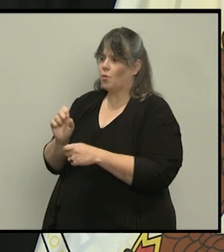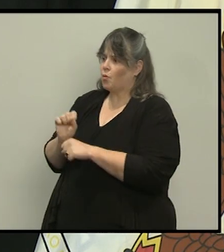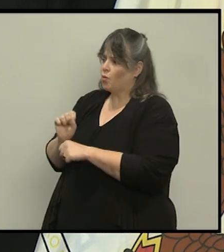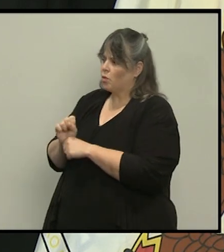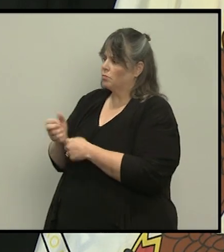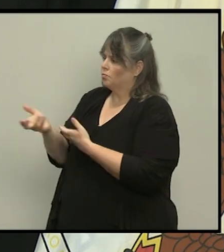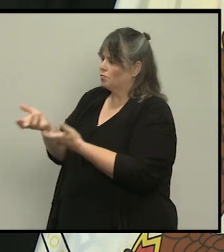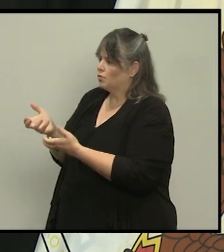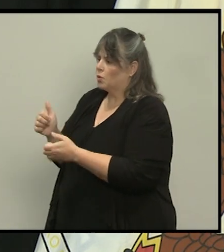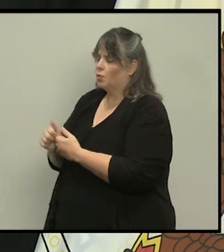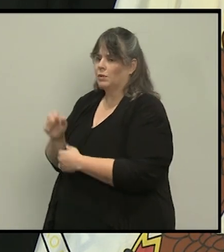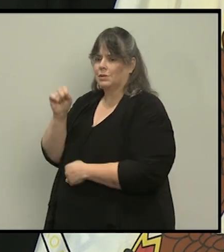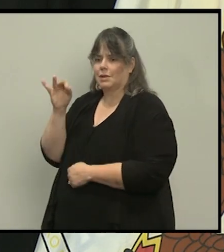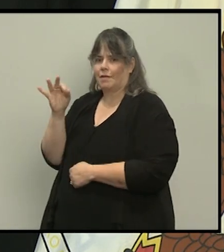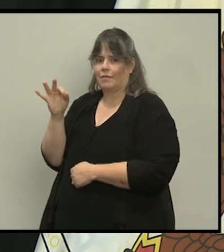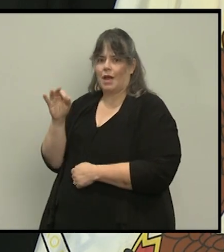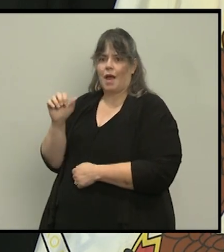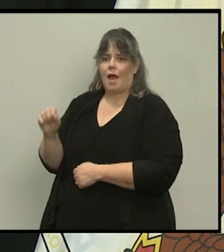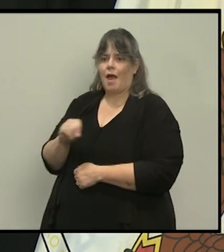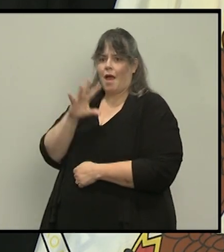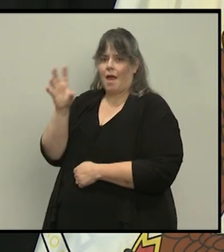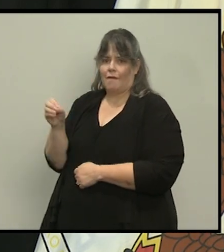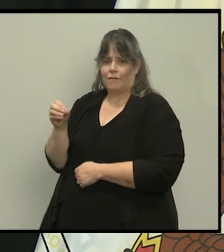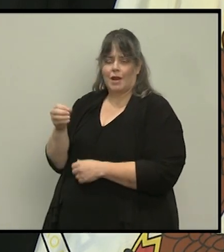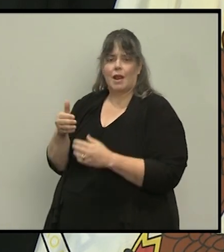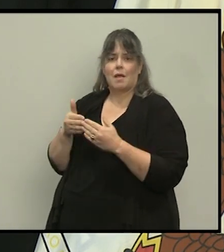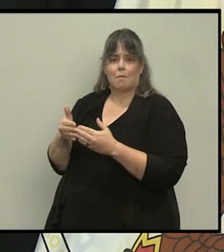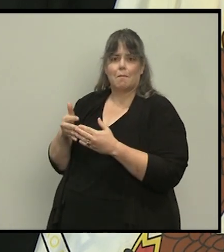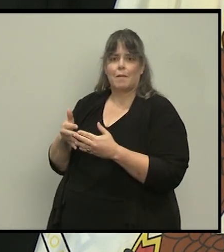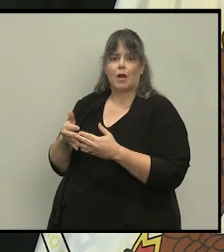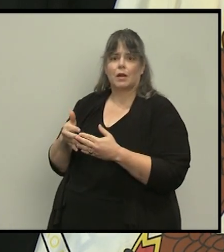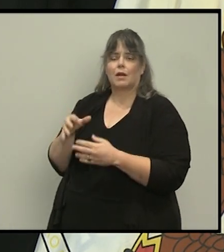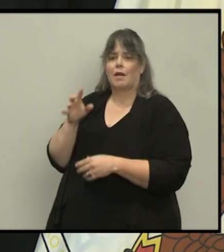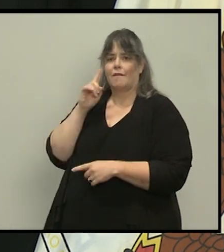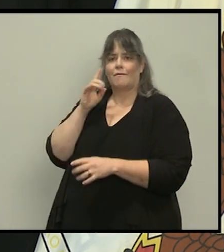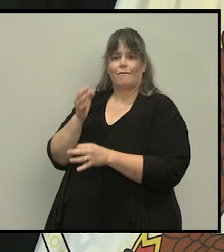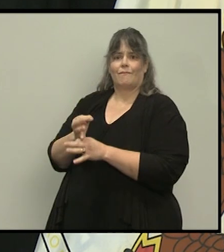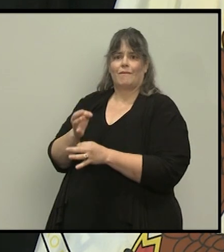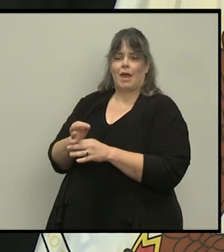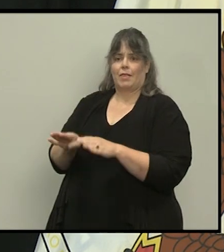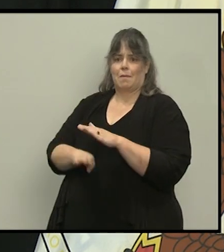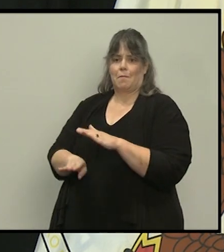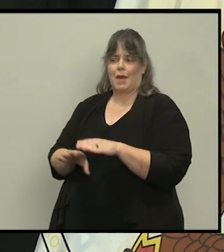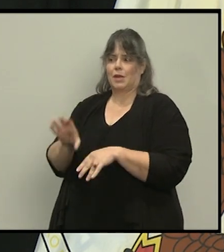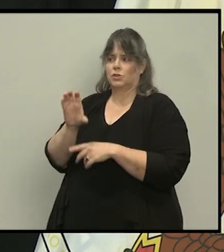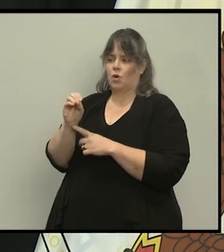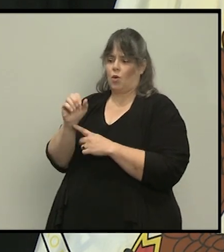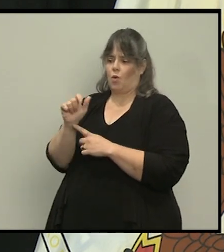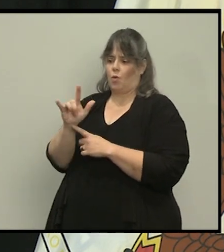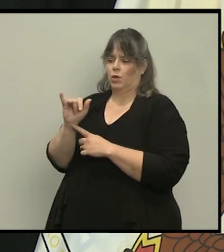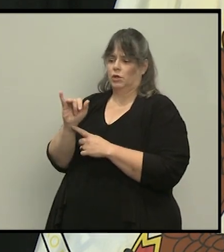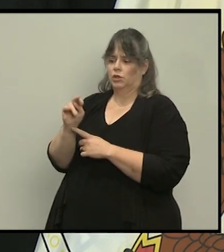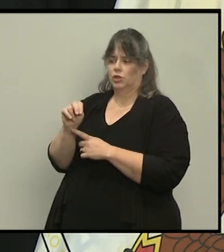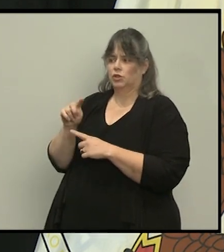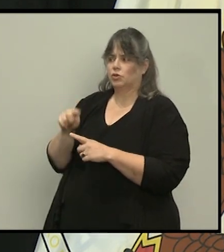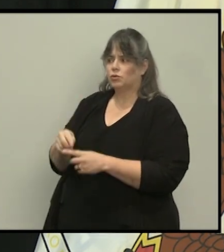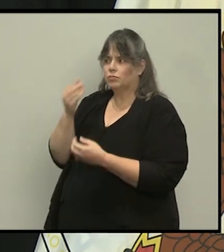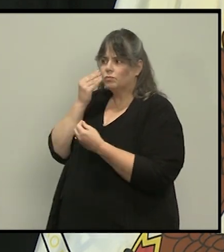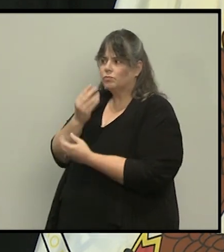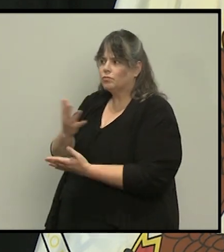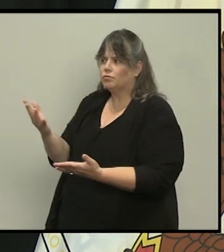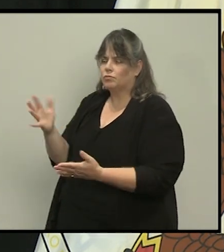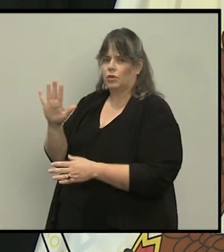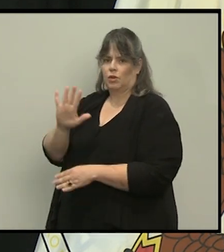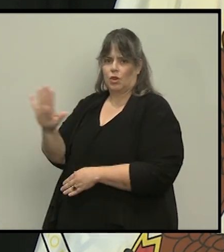Francisco African American Faith-Based Coalition to inform and educate community members through their